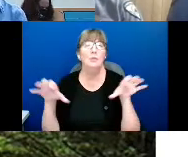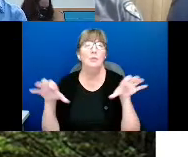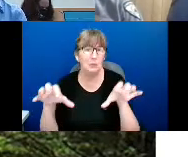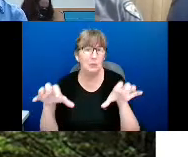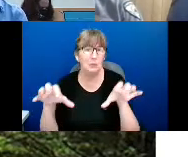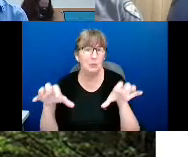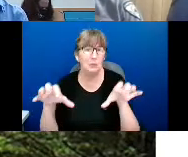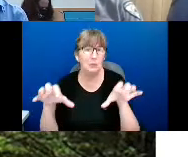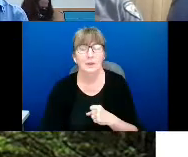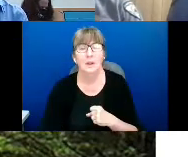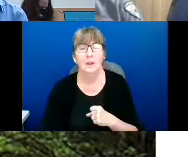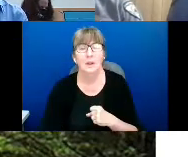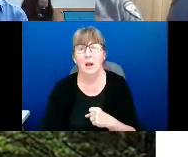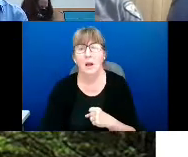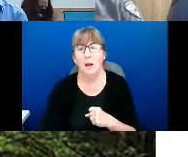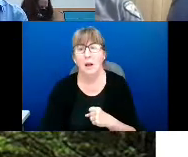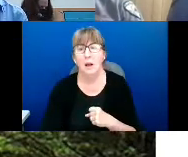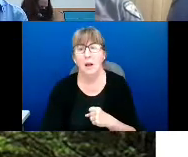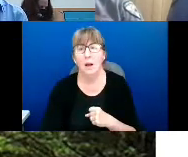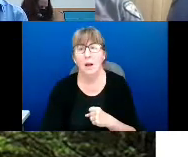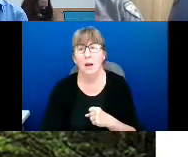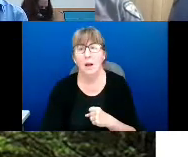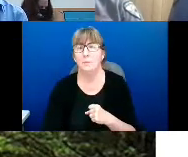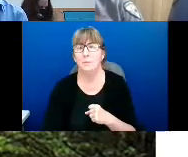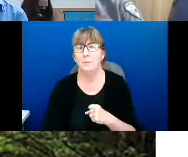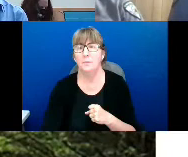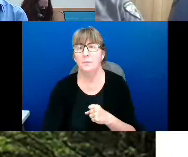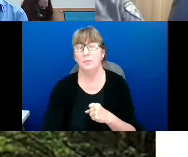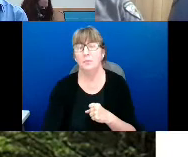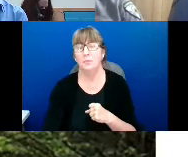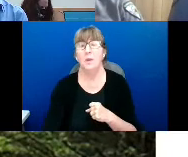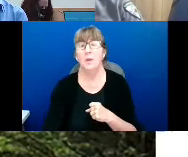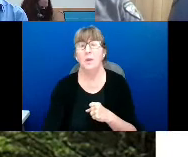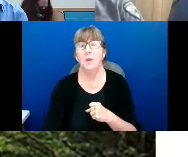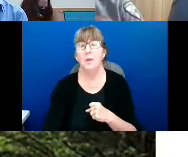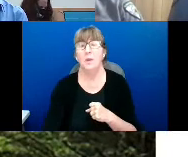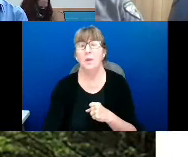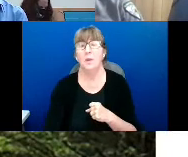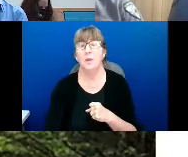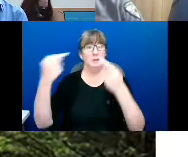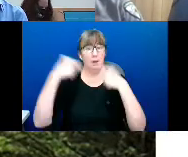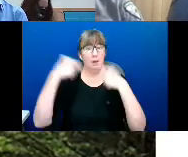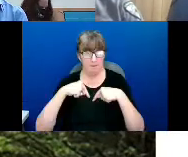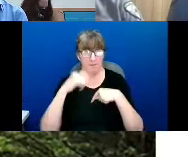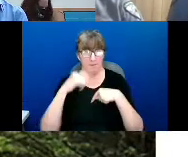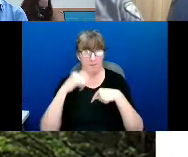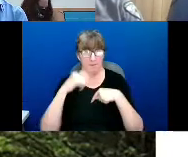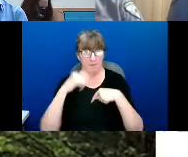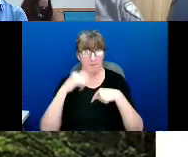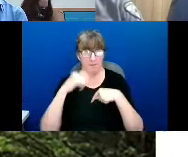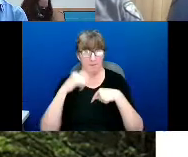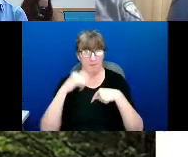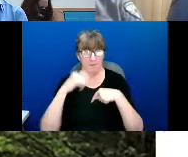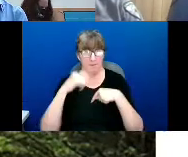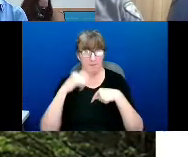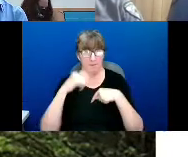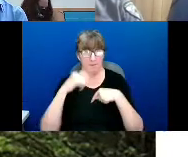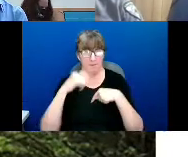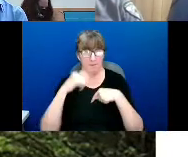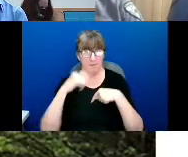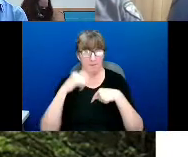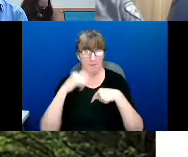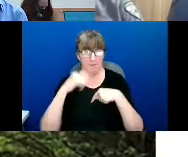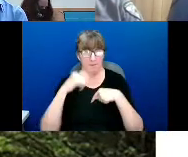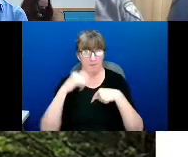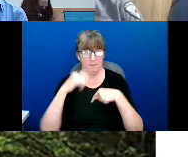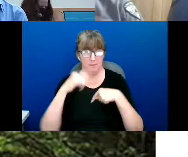get the students out there on a regular basis and them to be able to accomplish some of these things. If you get off of